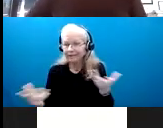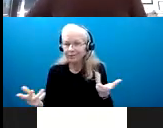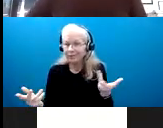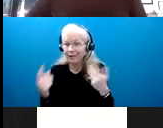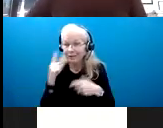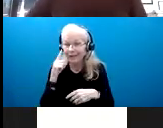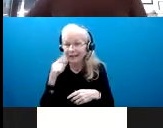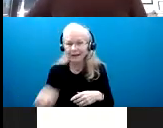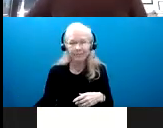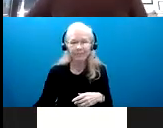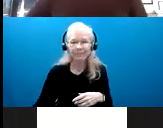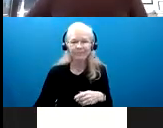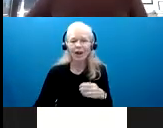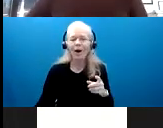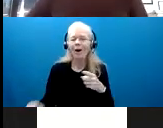Oh, is that from before?